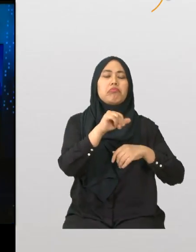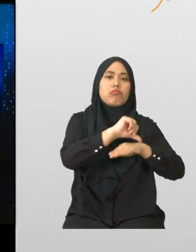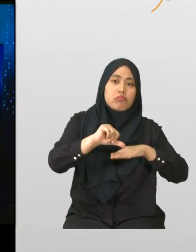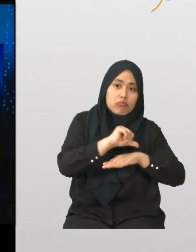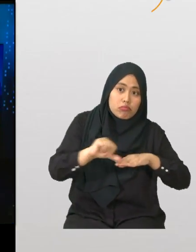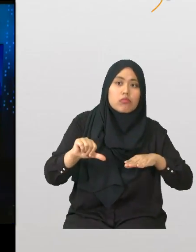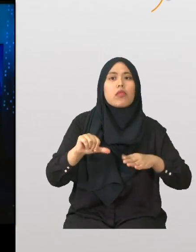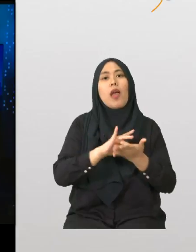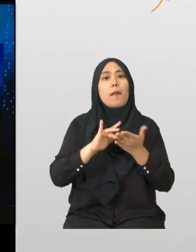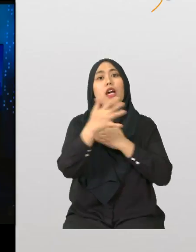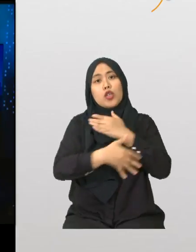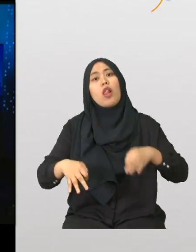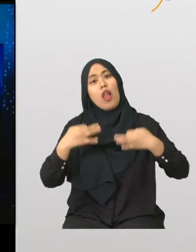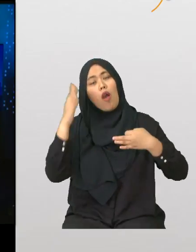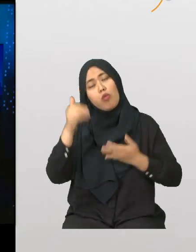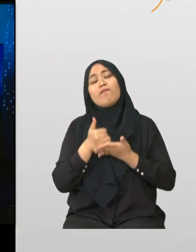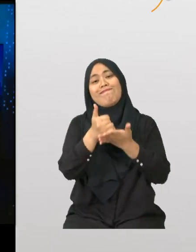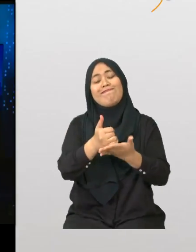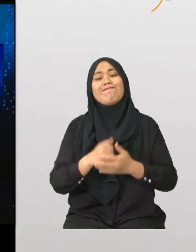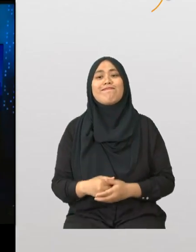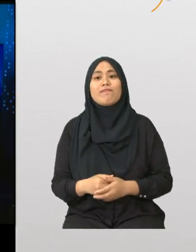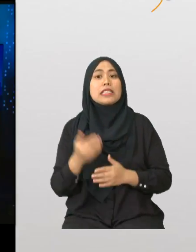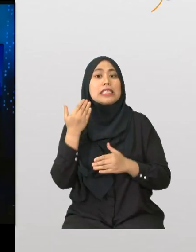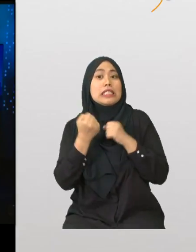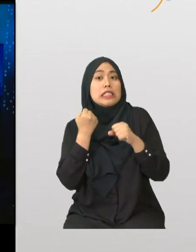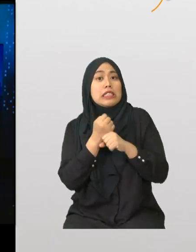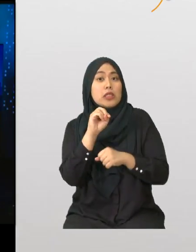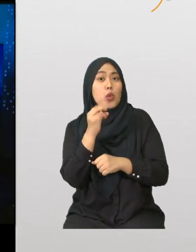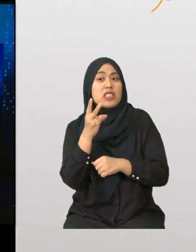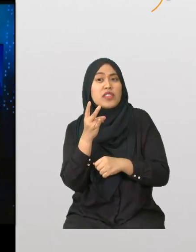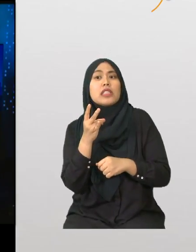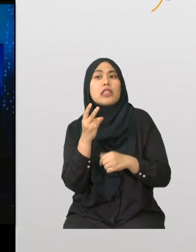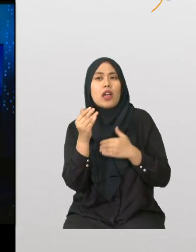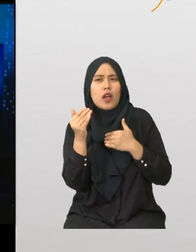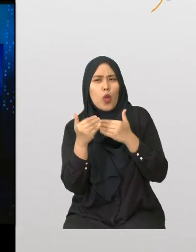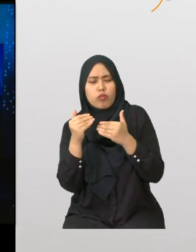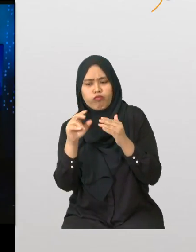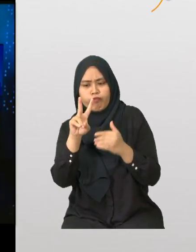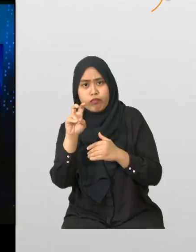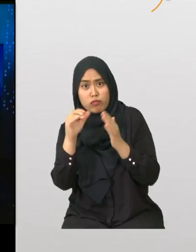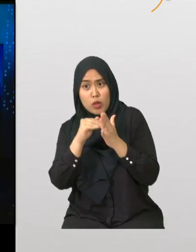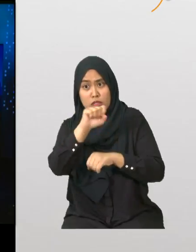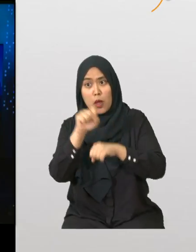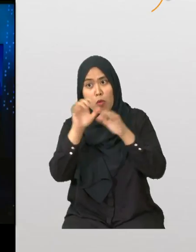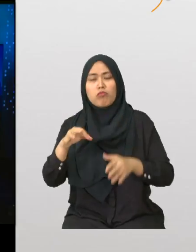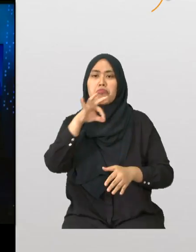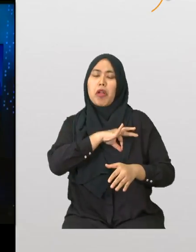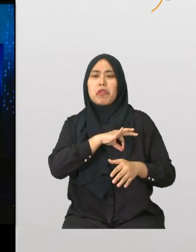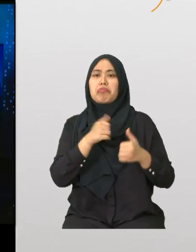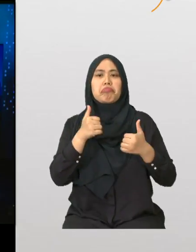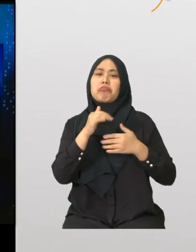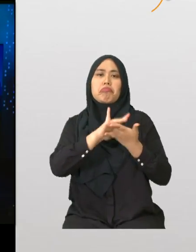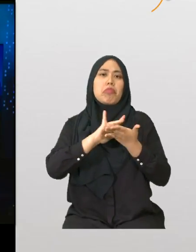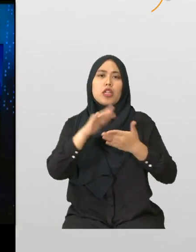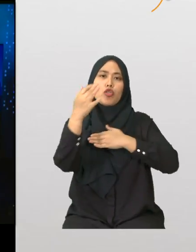you. Last year alone, close to 200,000 Singaporeans benefited from MediShield Life, and their payouts